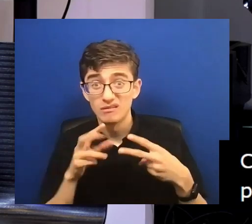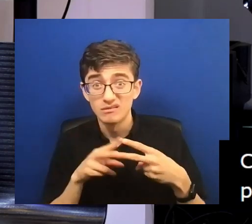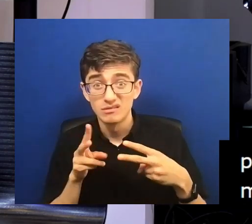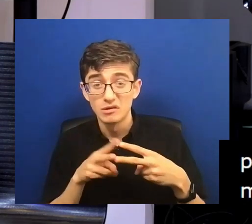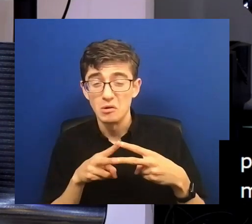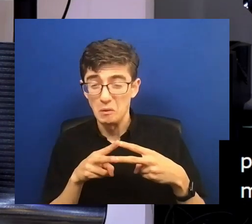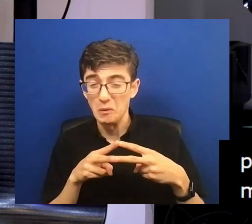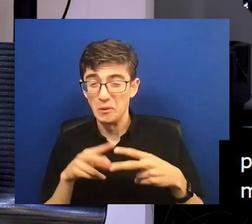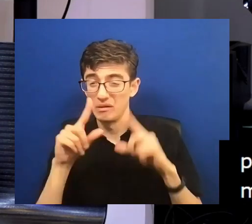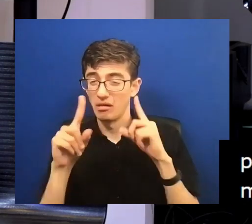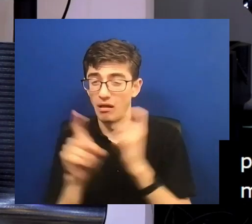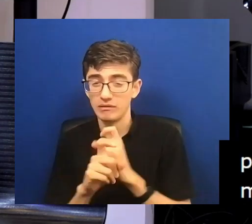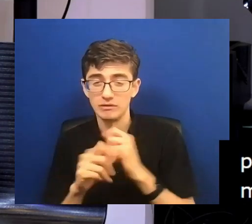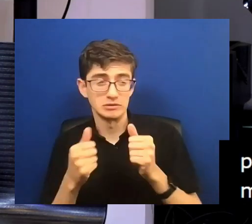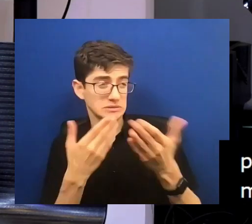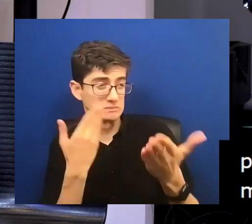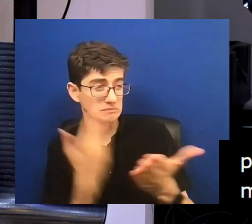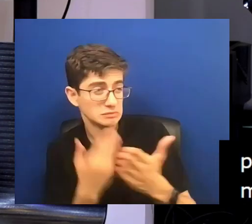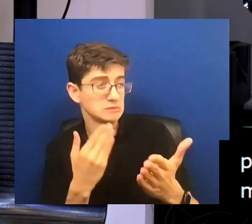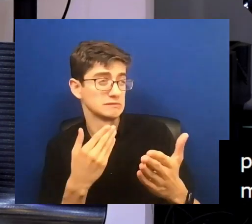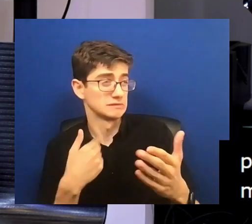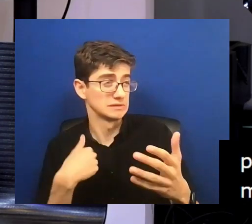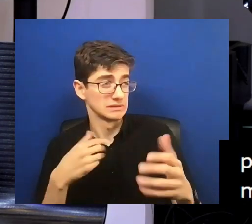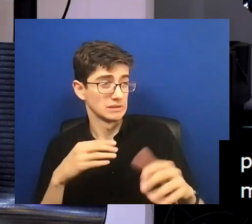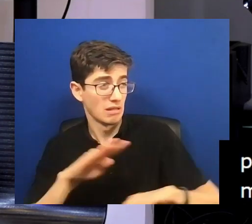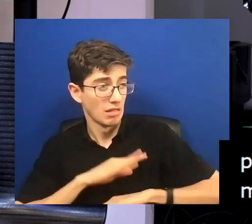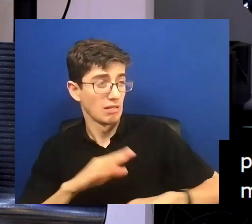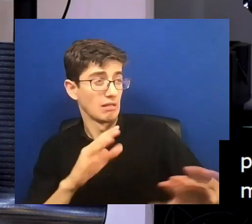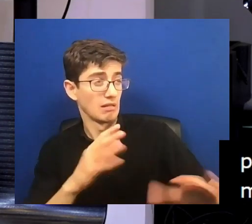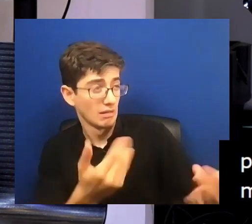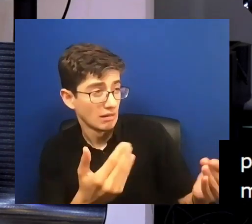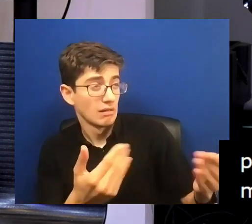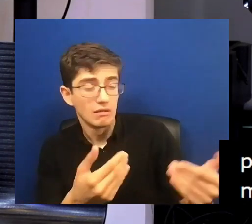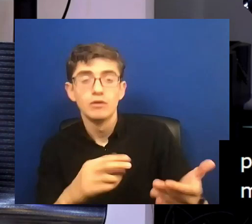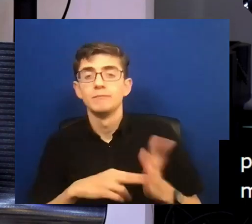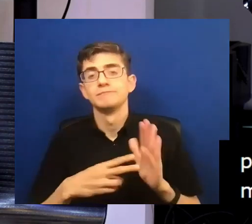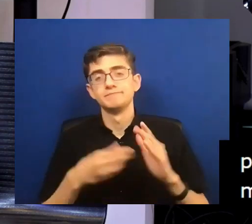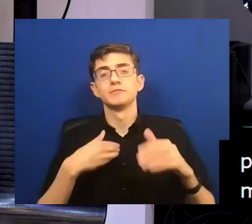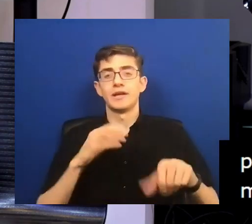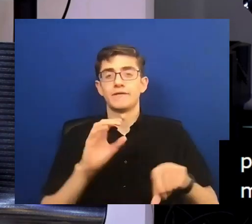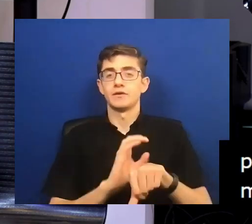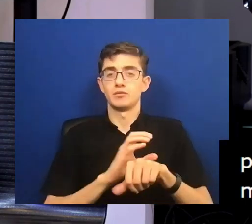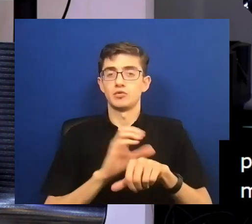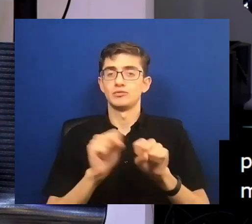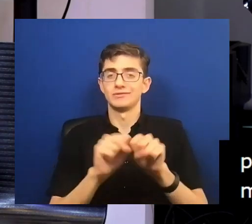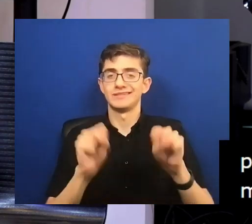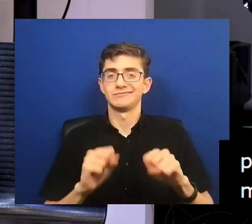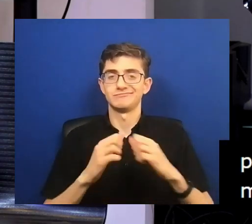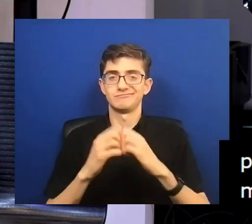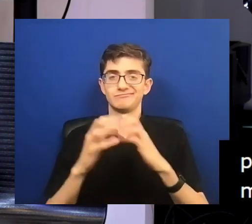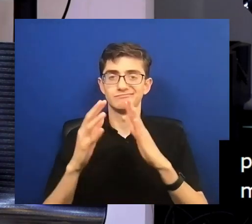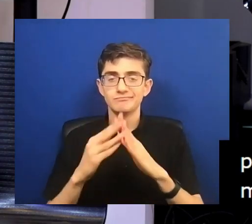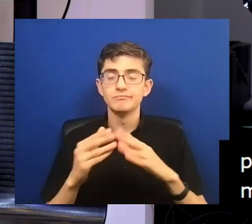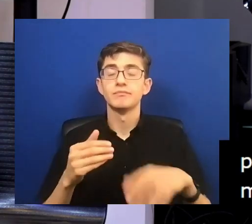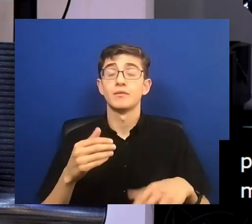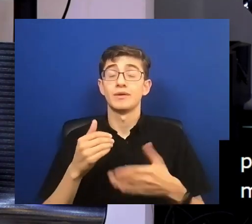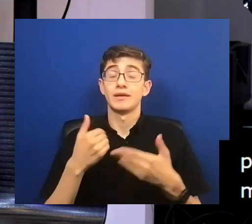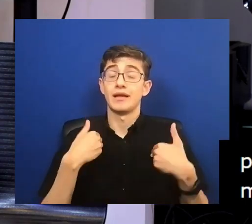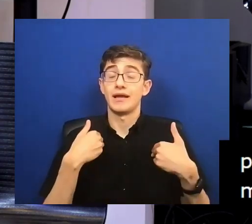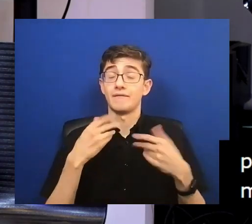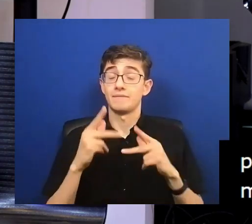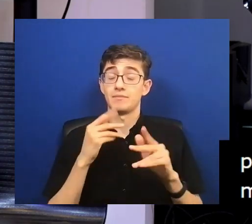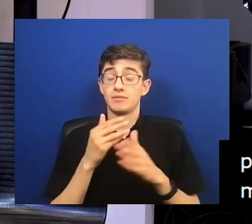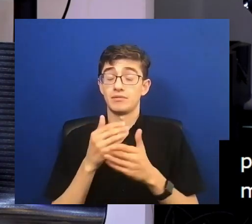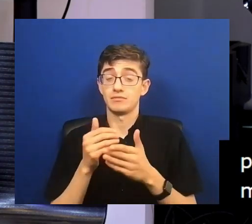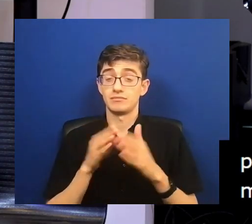have computer stations up in the branches, and we have navigators who help people upload their IDs into the USAG